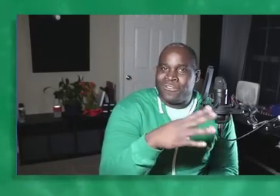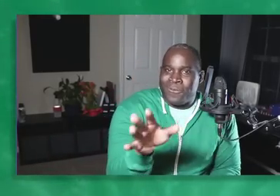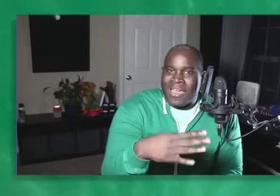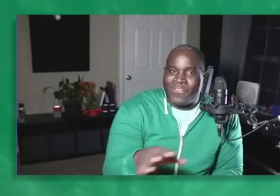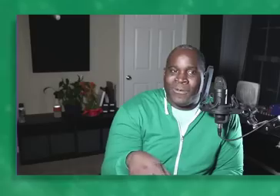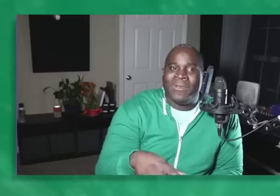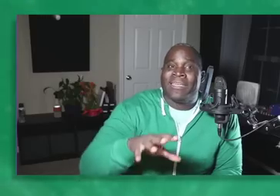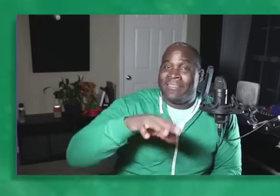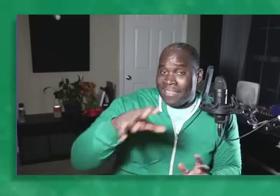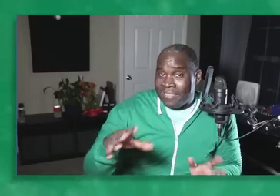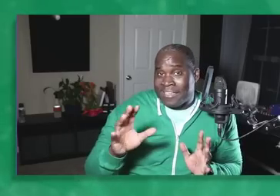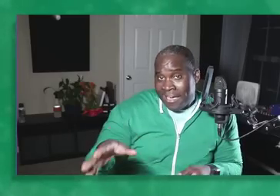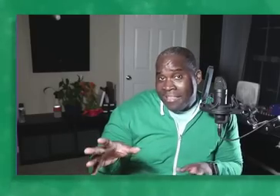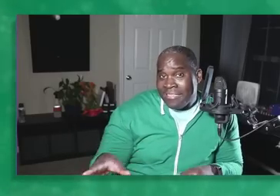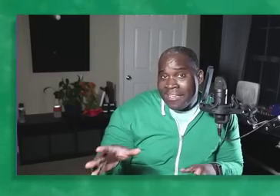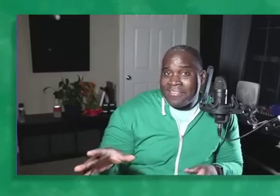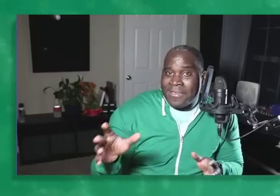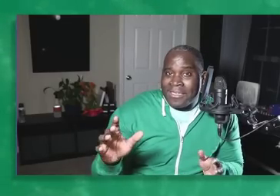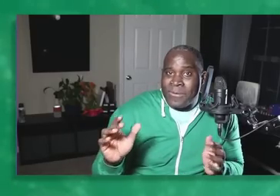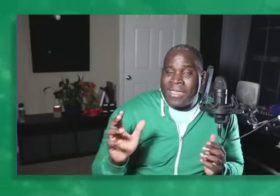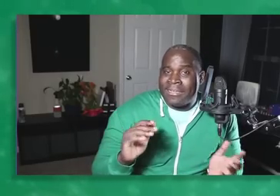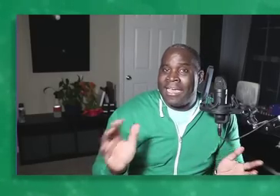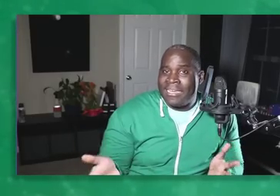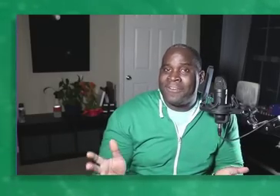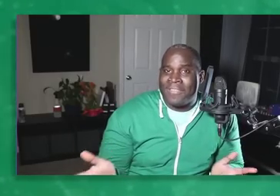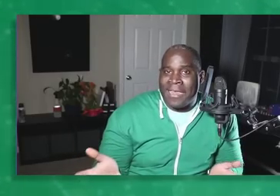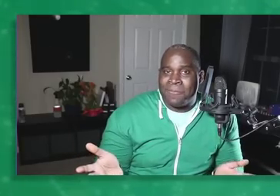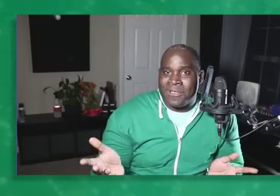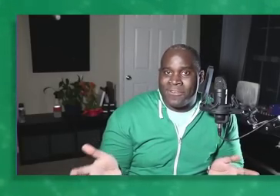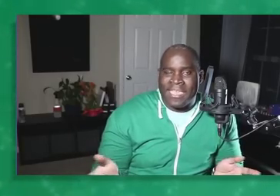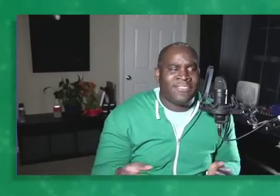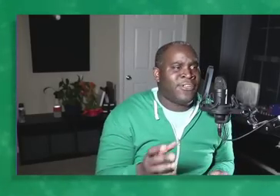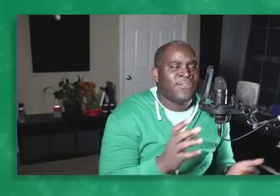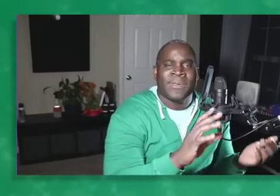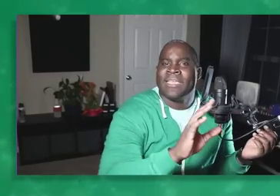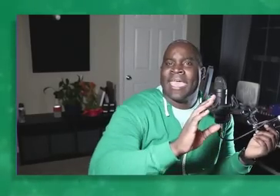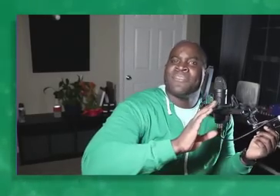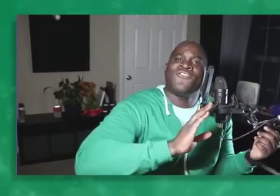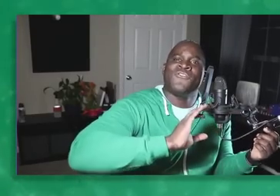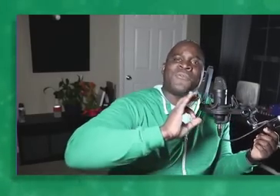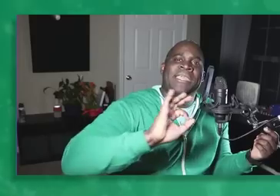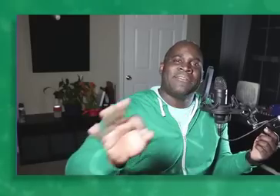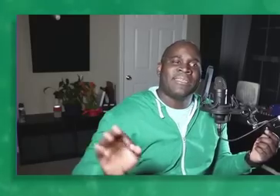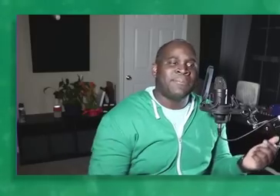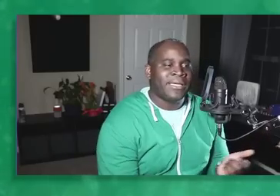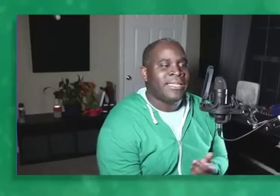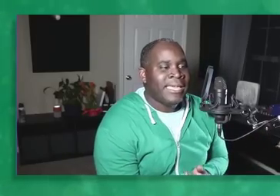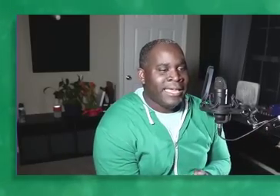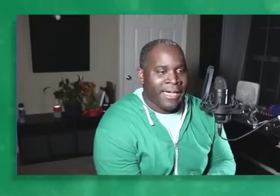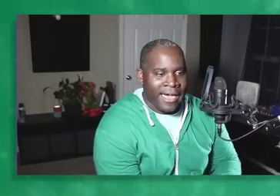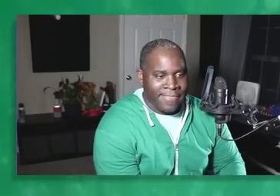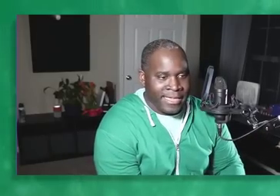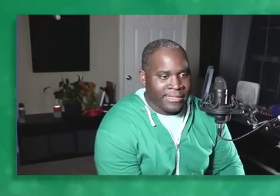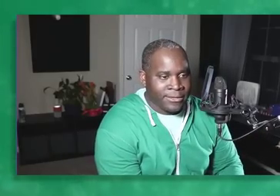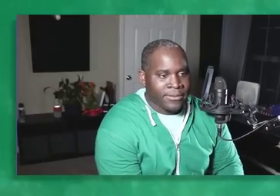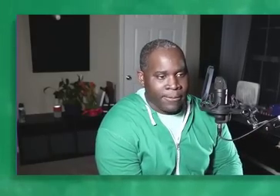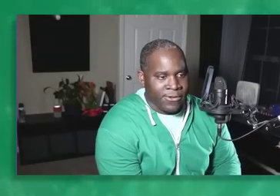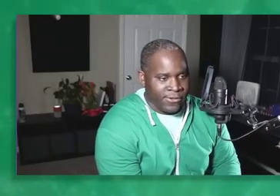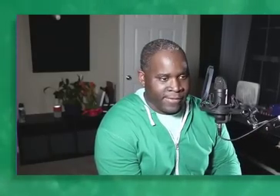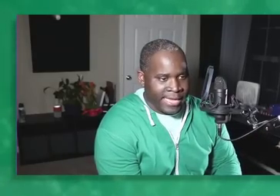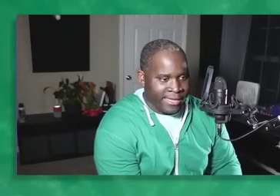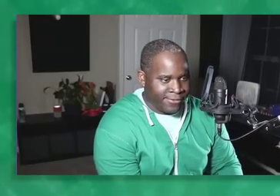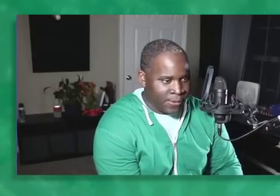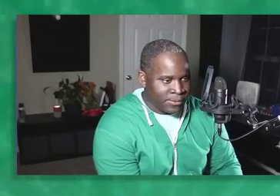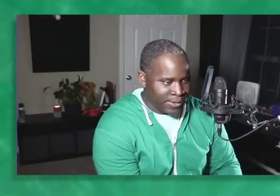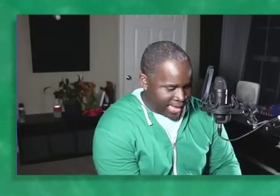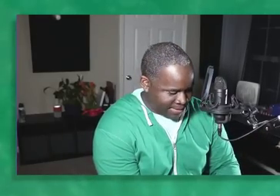Sign language is directional. And the context, you can kind of understand what you're saying. And trust me, Captain Ginger nailed it. But I think literally what